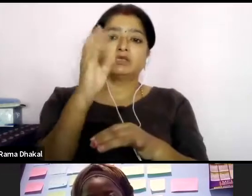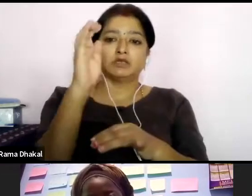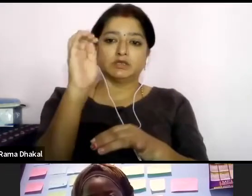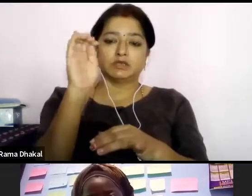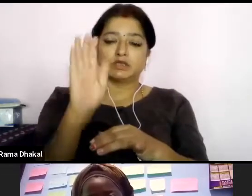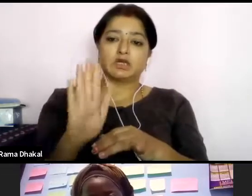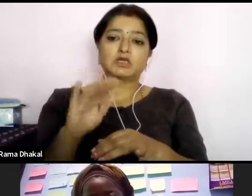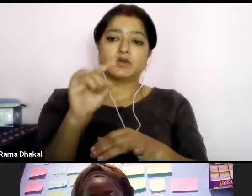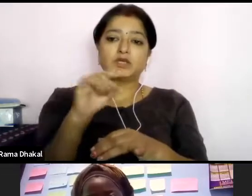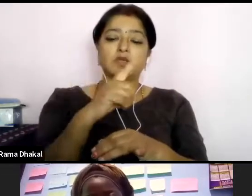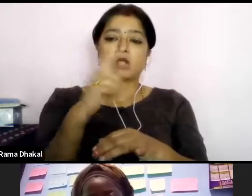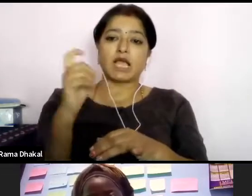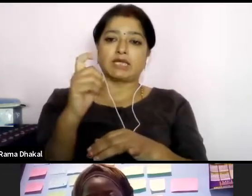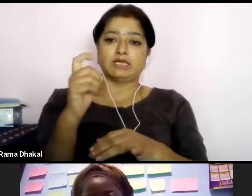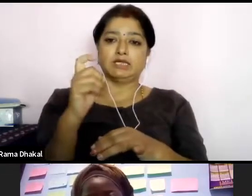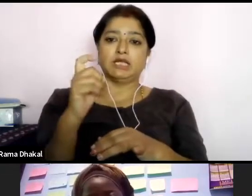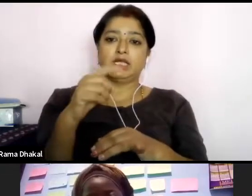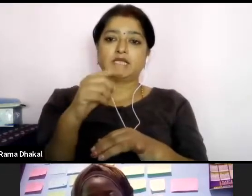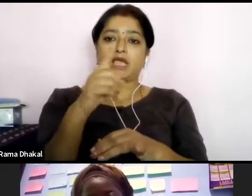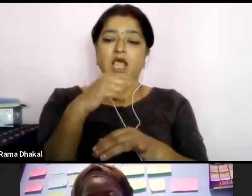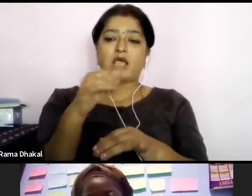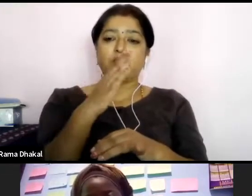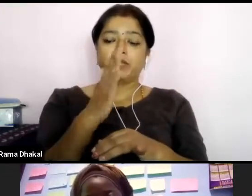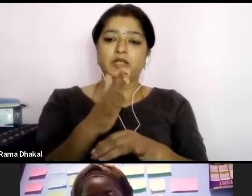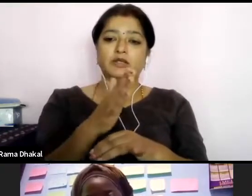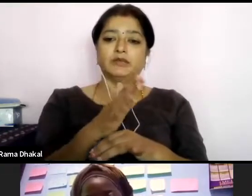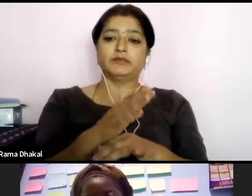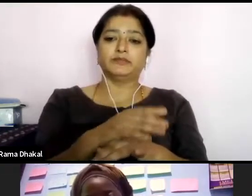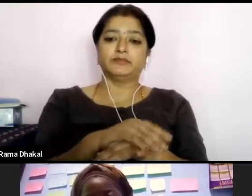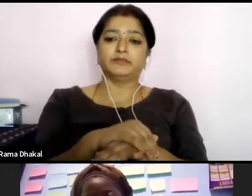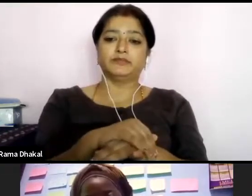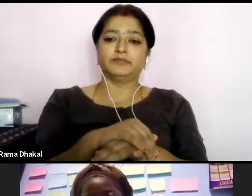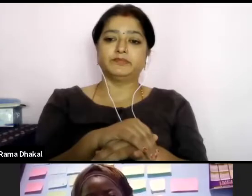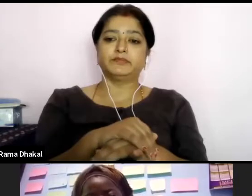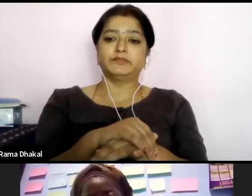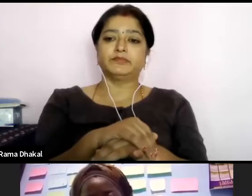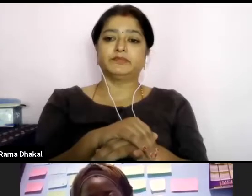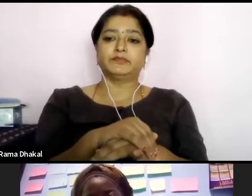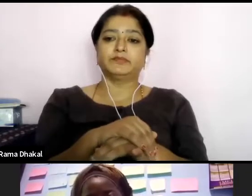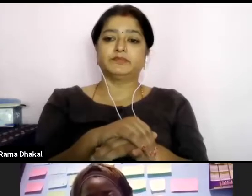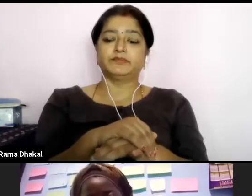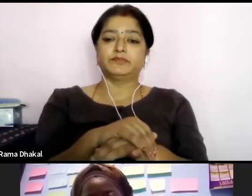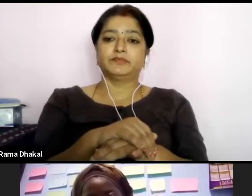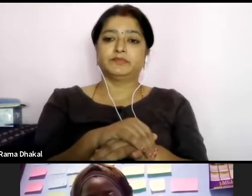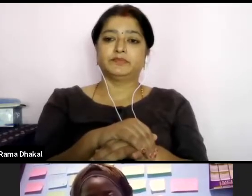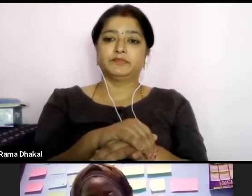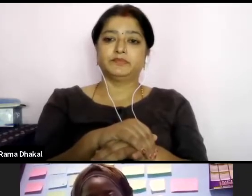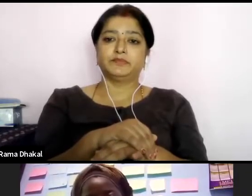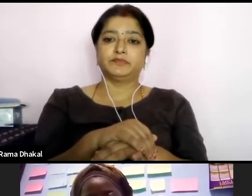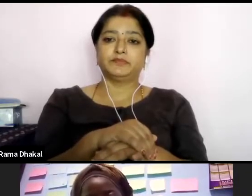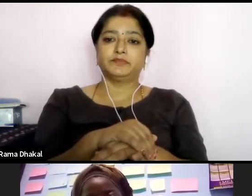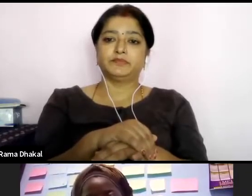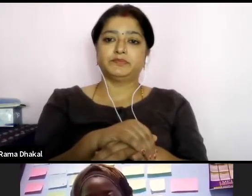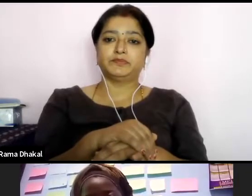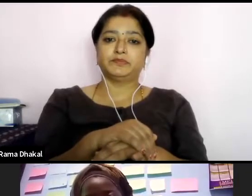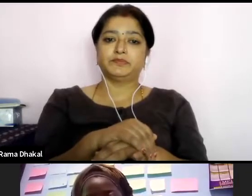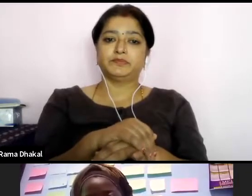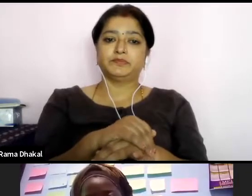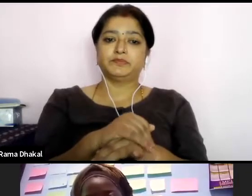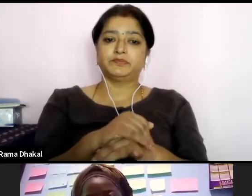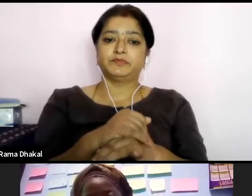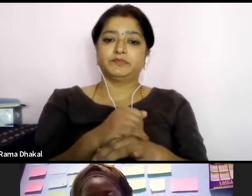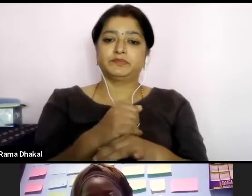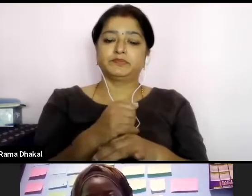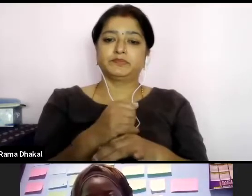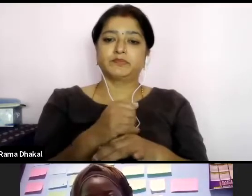a hamper to that is the scarcity mentality, that there's only a limited amount of resources, and therefore that breeds a bit